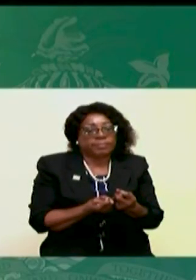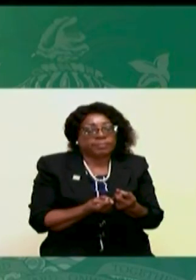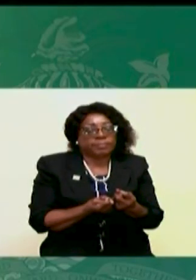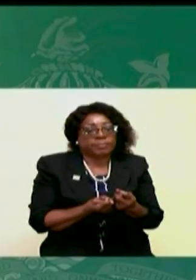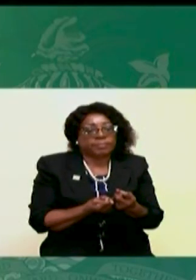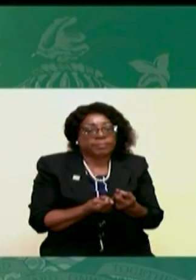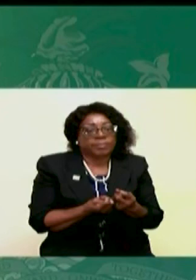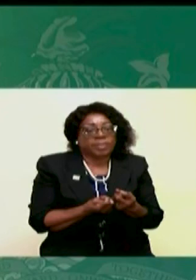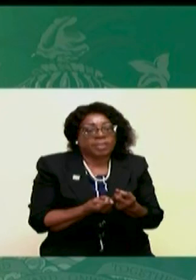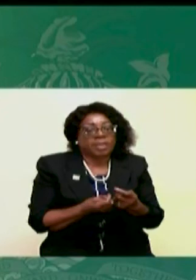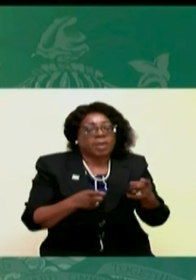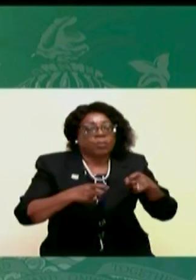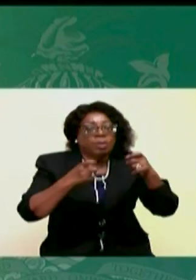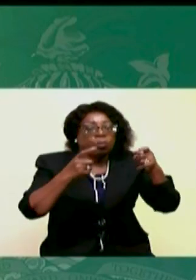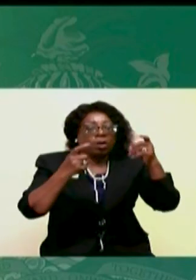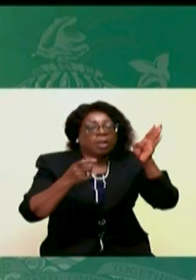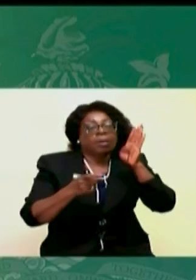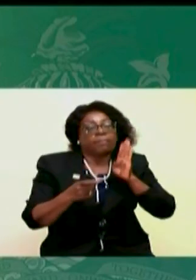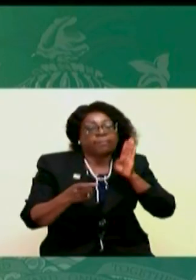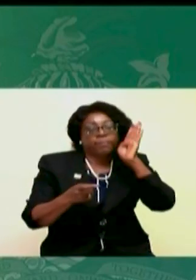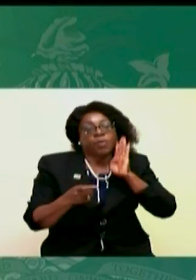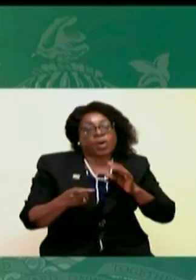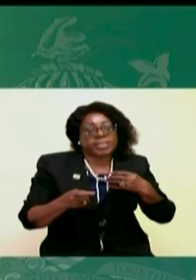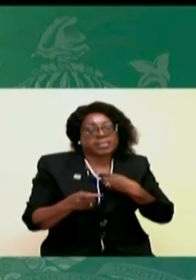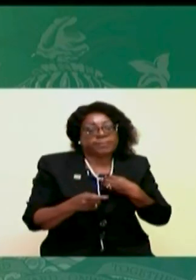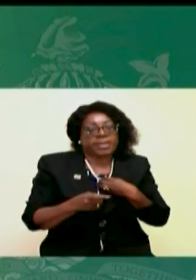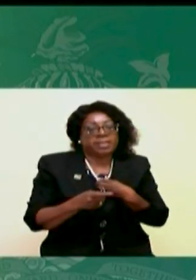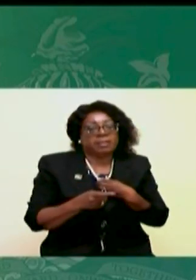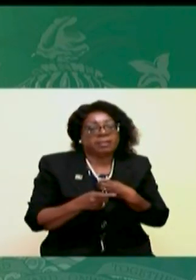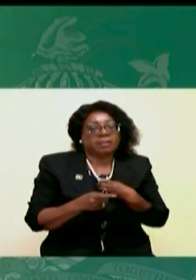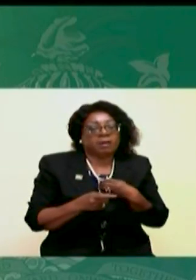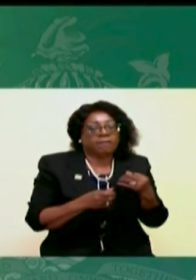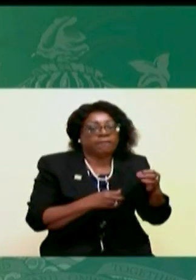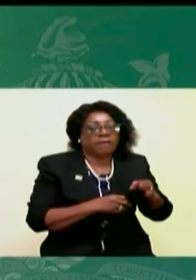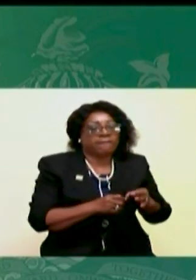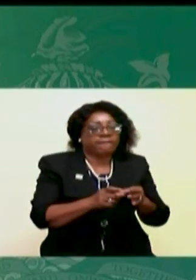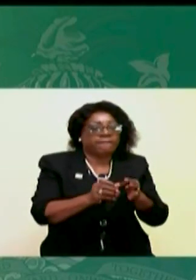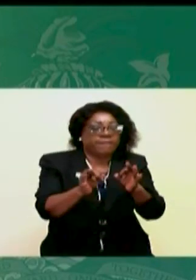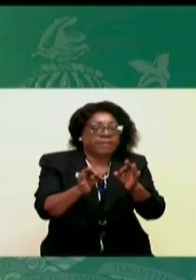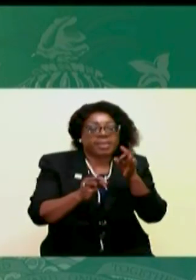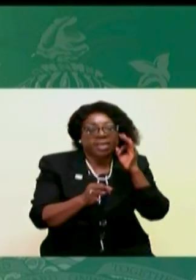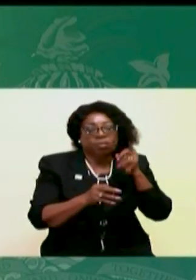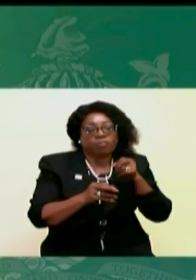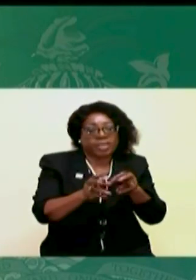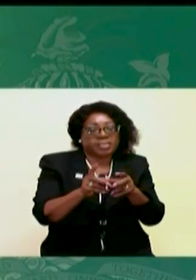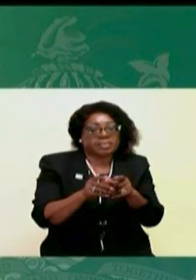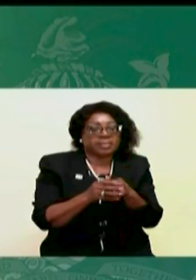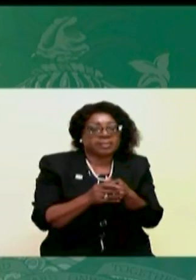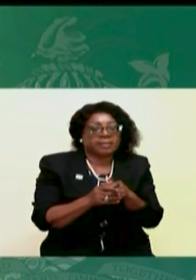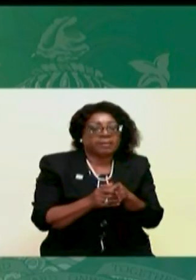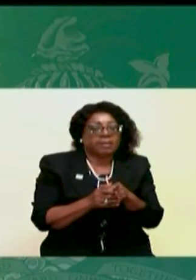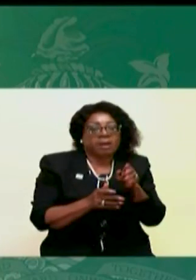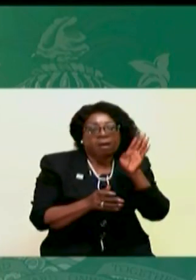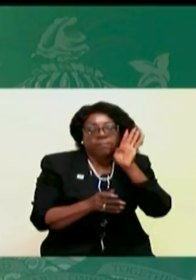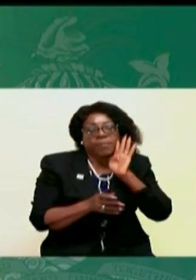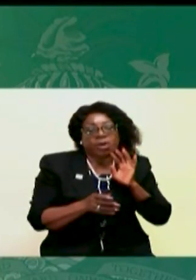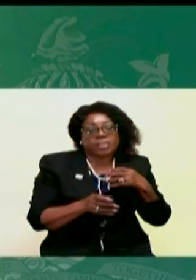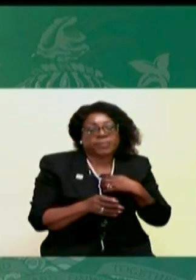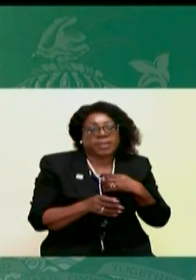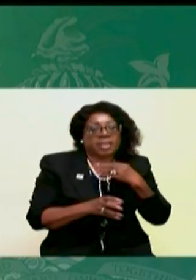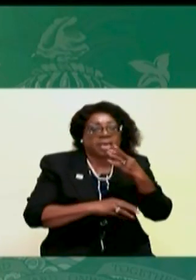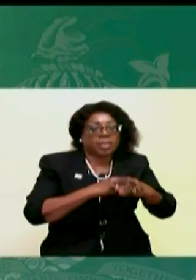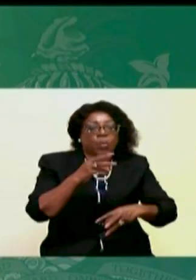And we won a bronze medal in the 200-meter female race. Wow. Kathleen Romer, bronze at the World